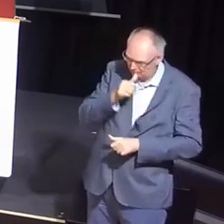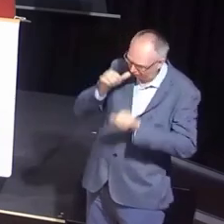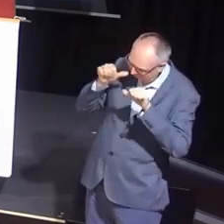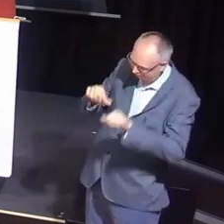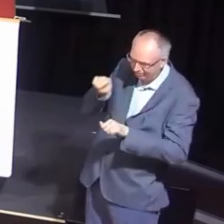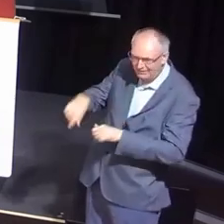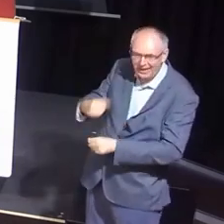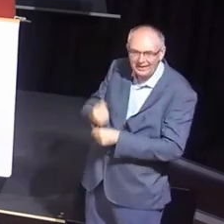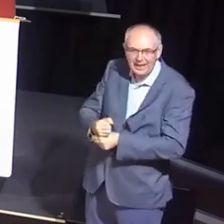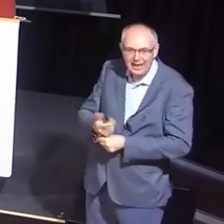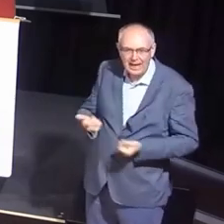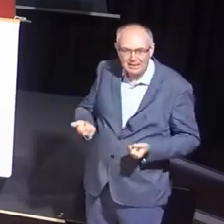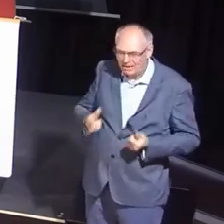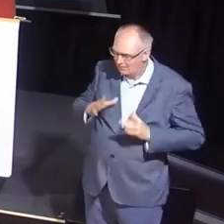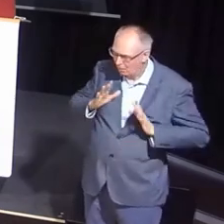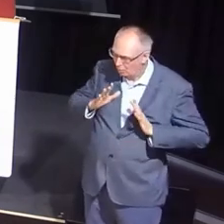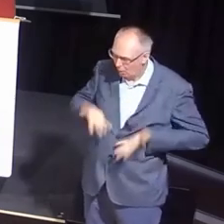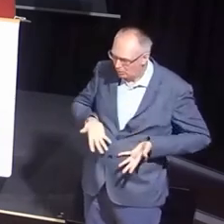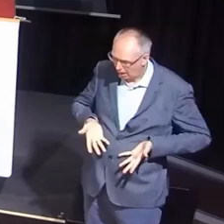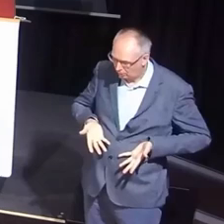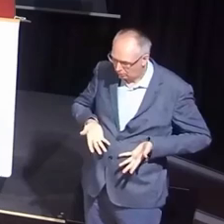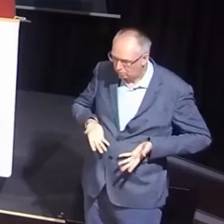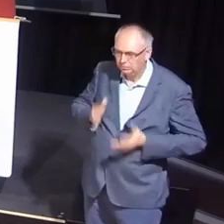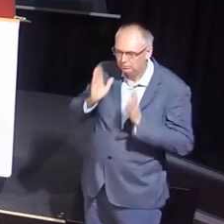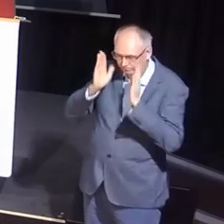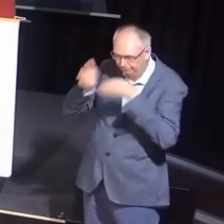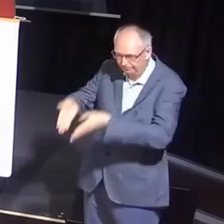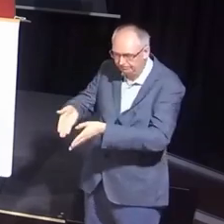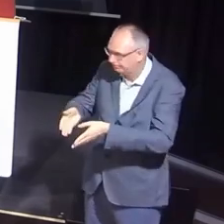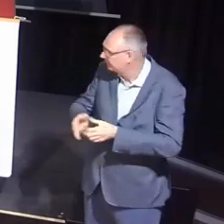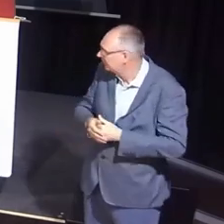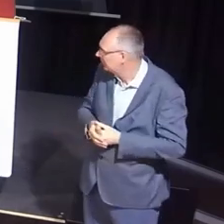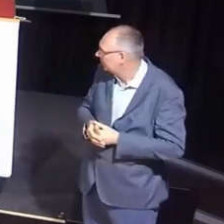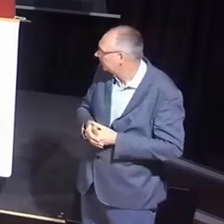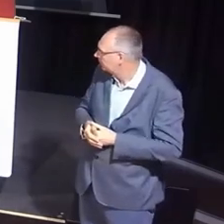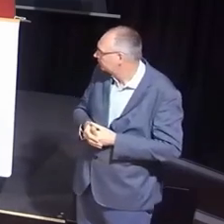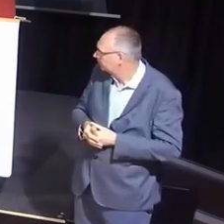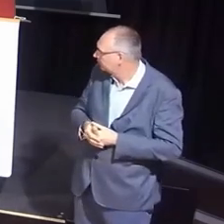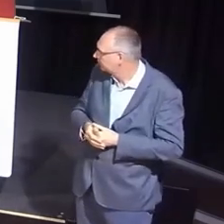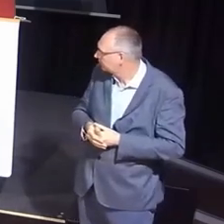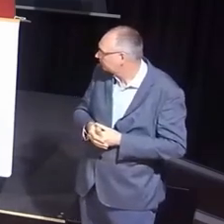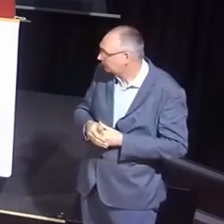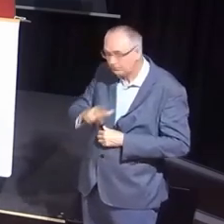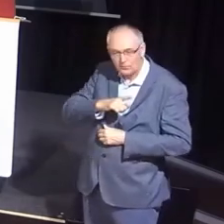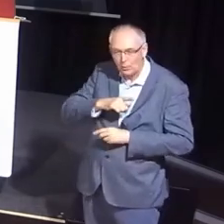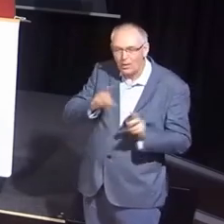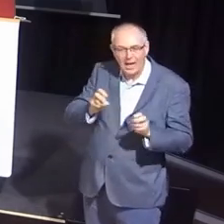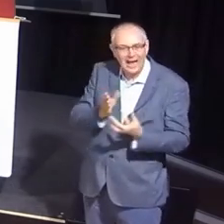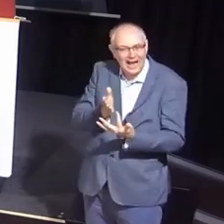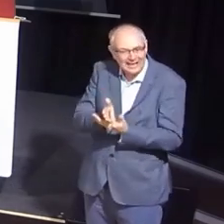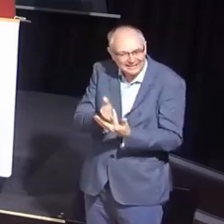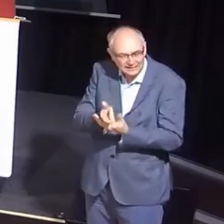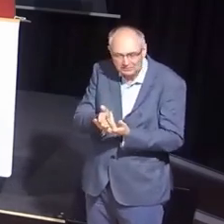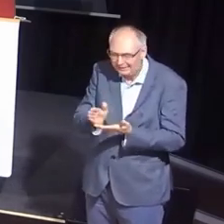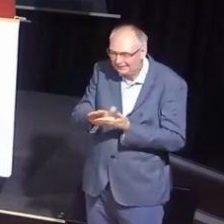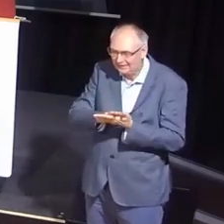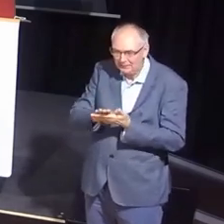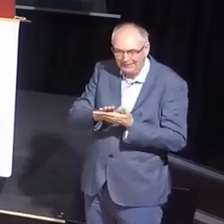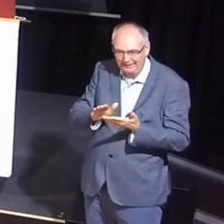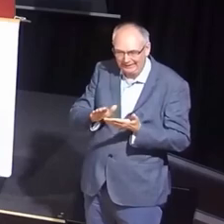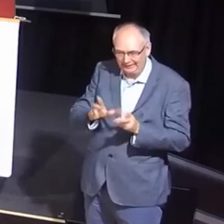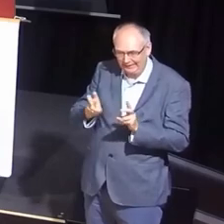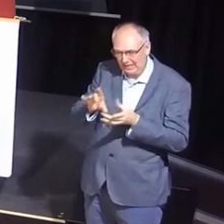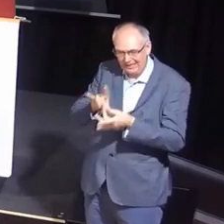game when I don't have energy, because once I got over those bumps, for me, accessibility isn't about can or can't, it's often about